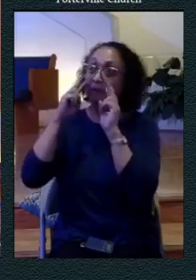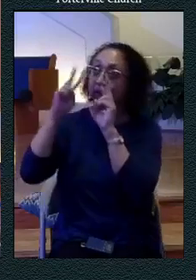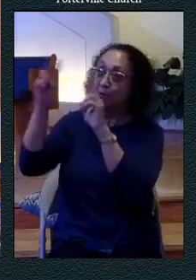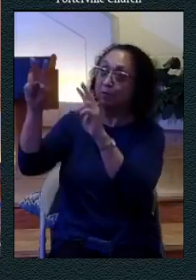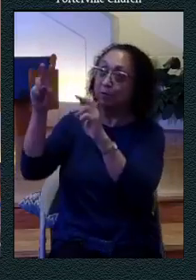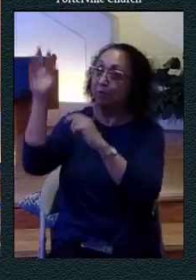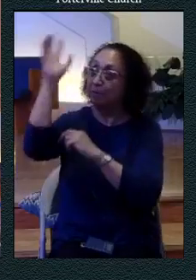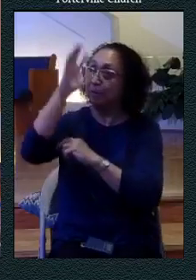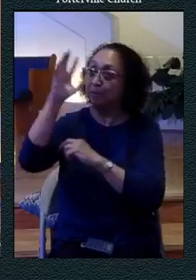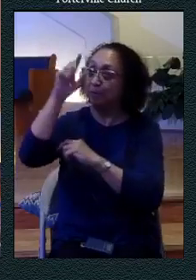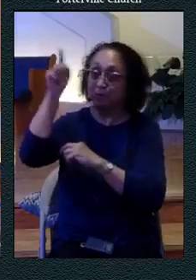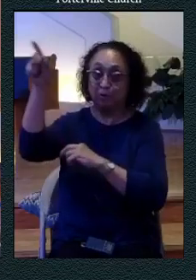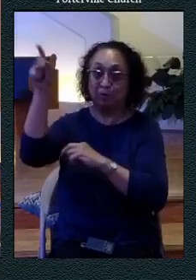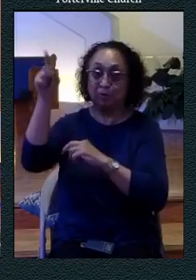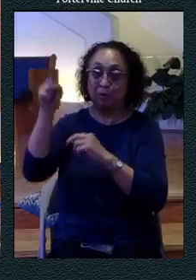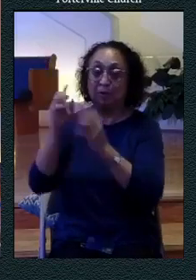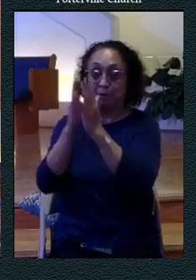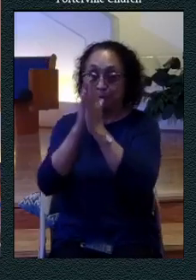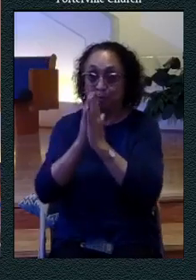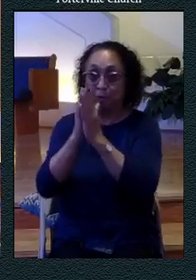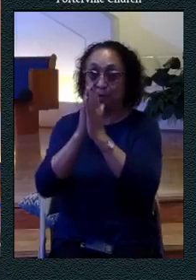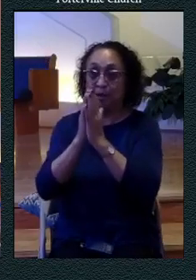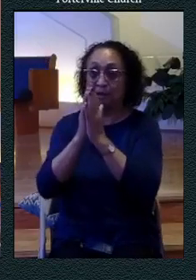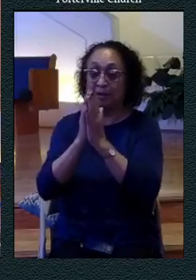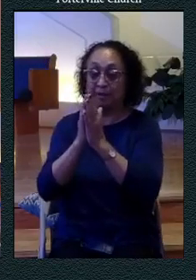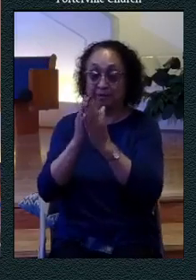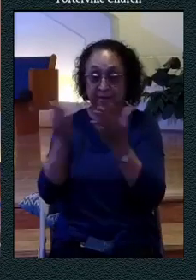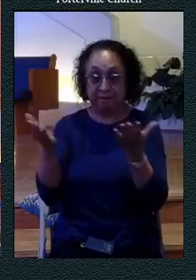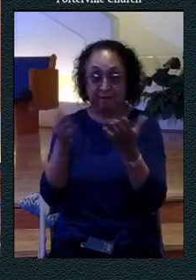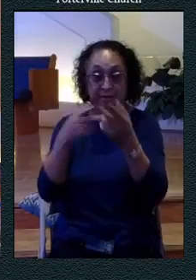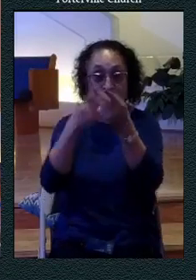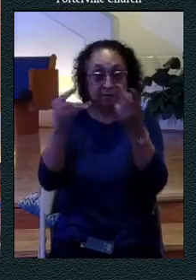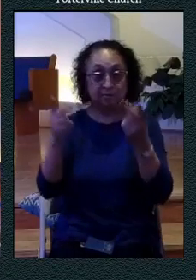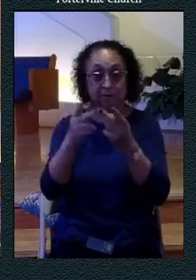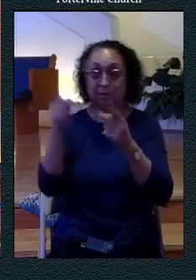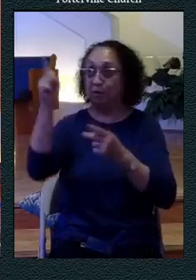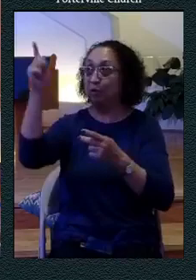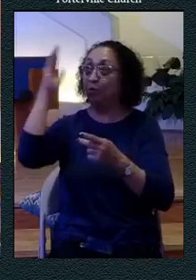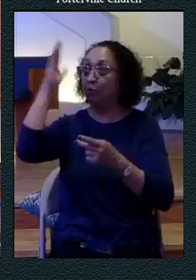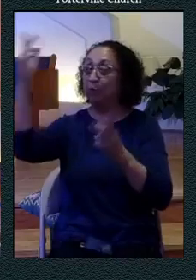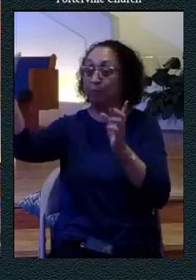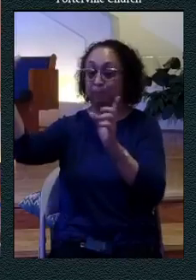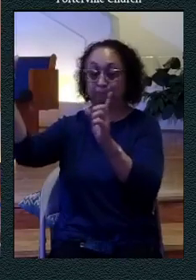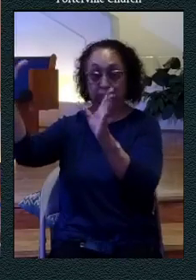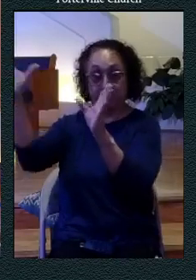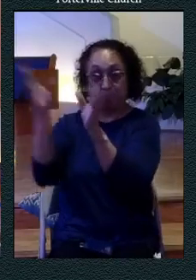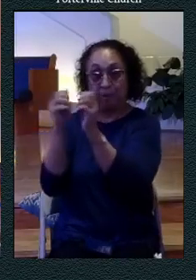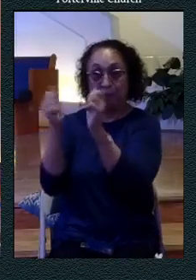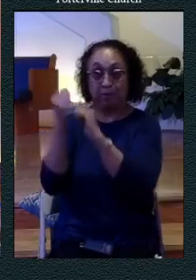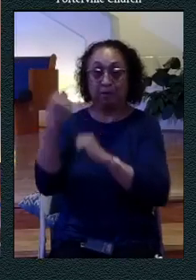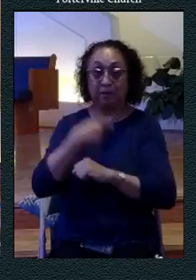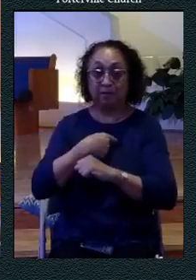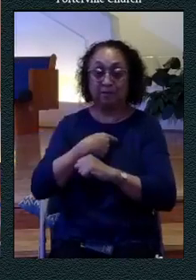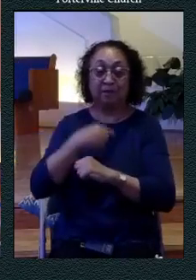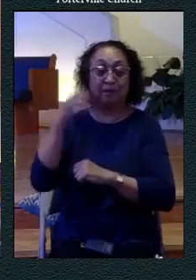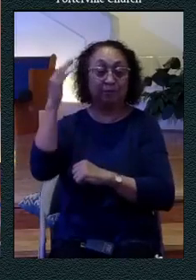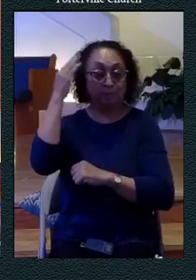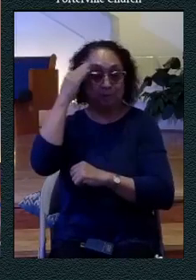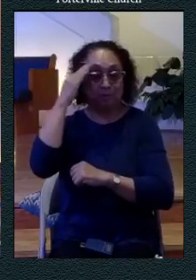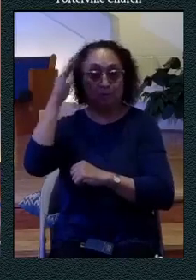place together, that you will meet us and that we will know your blessing. In Jesus' name.